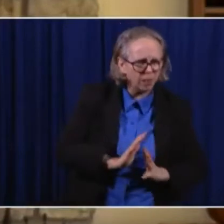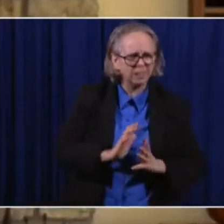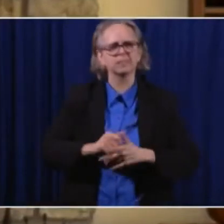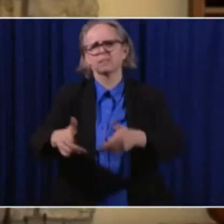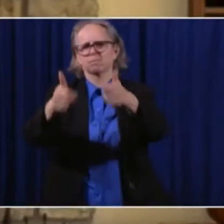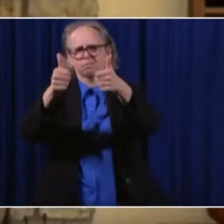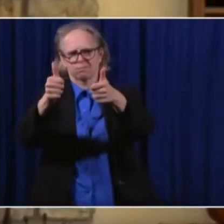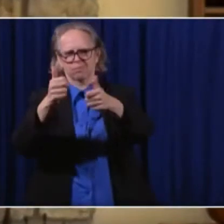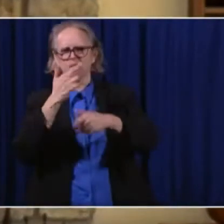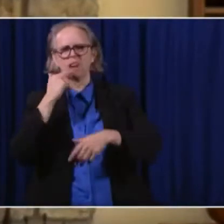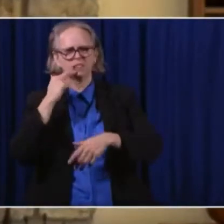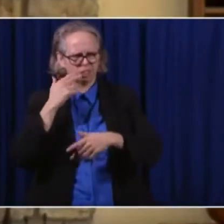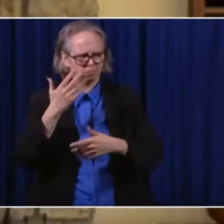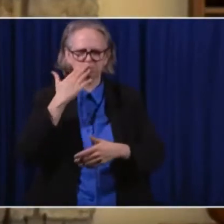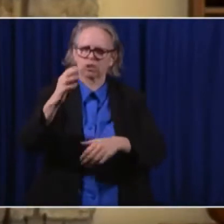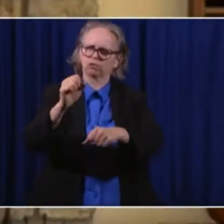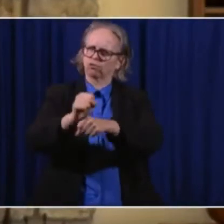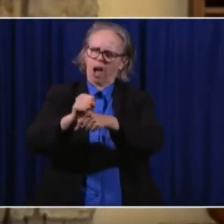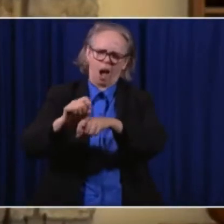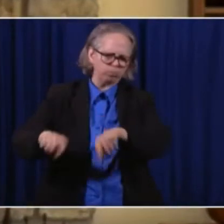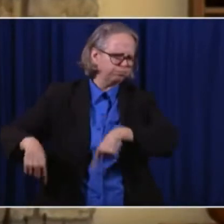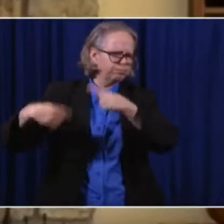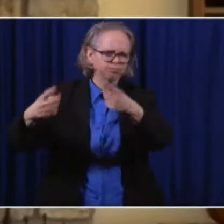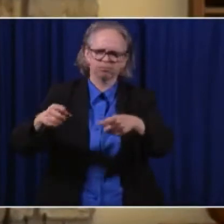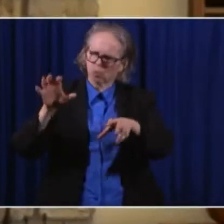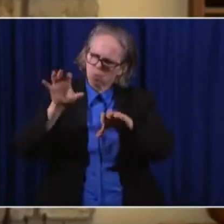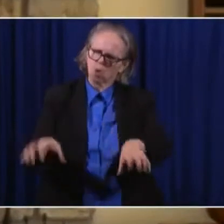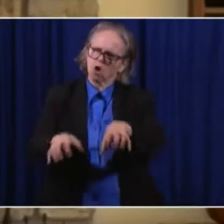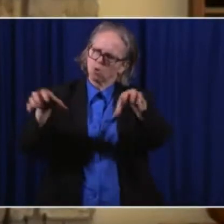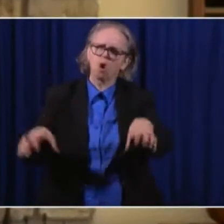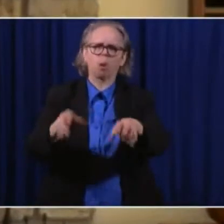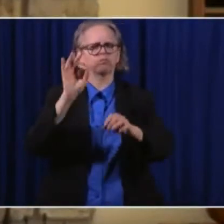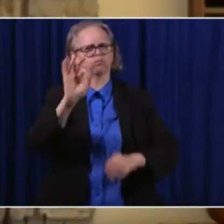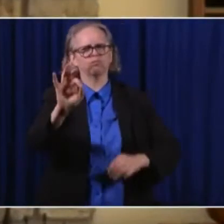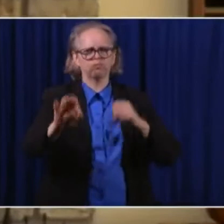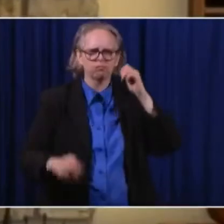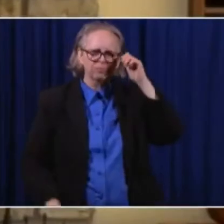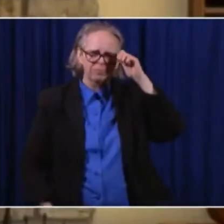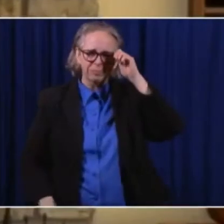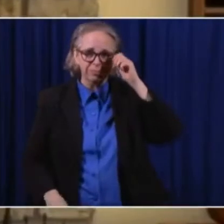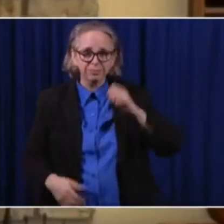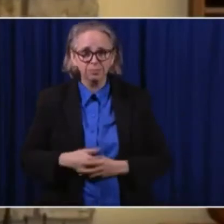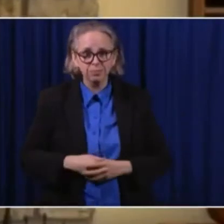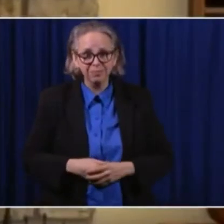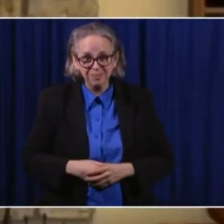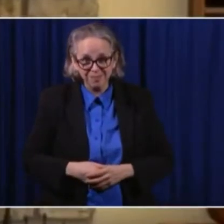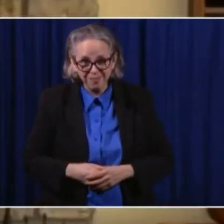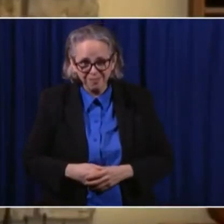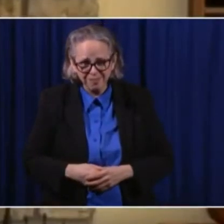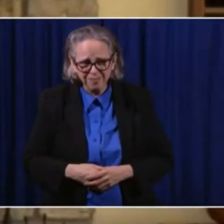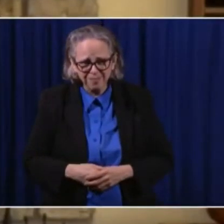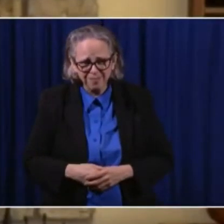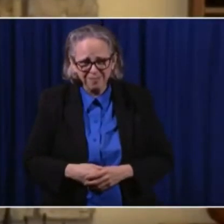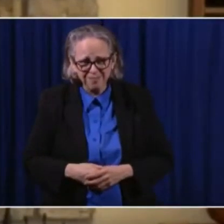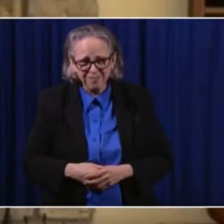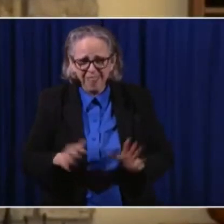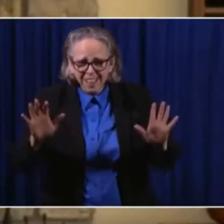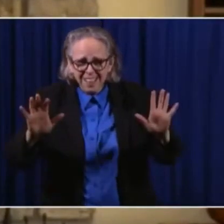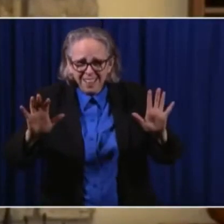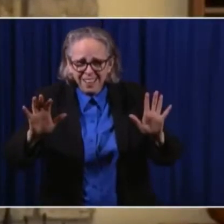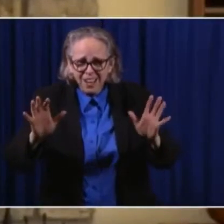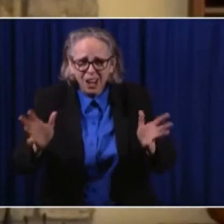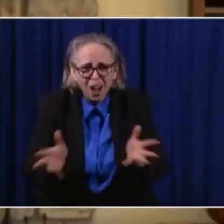and are working very, very hard at that. Look, we encouraged carry out.